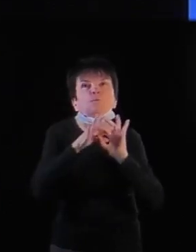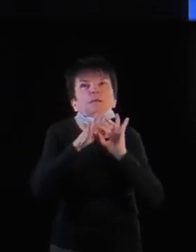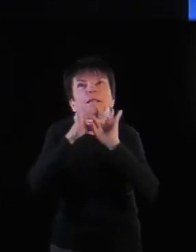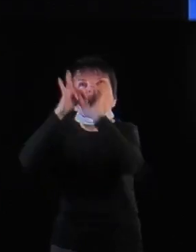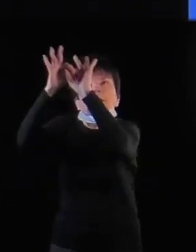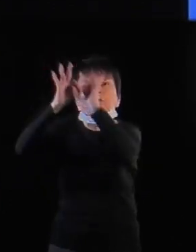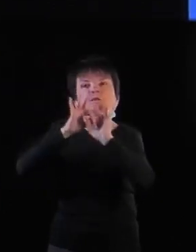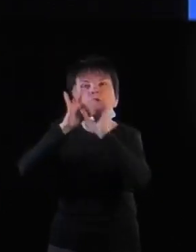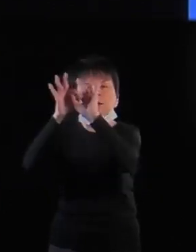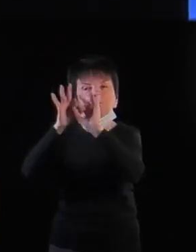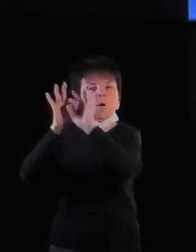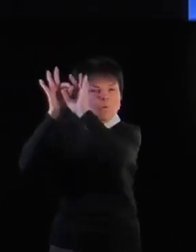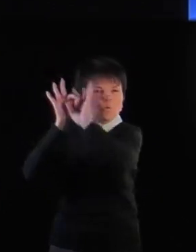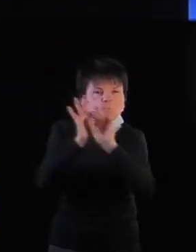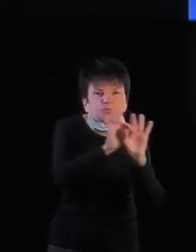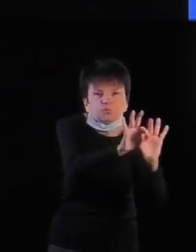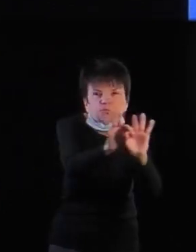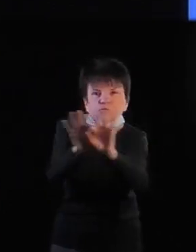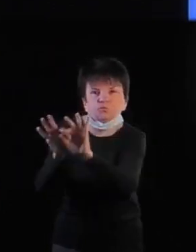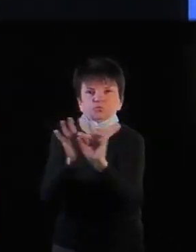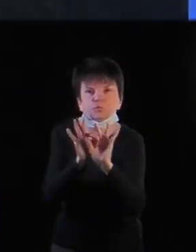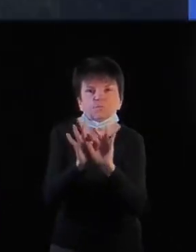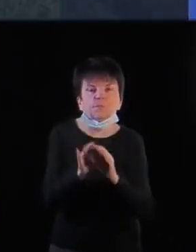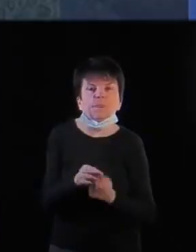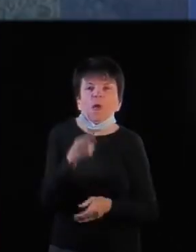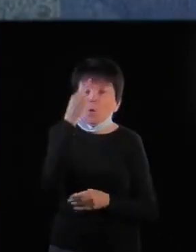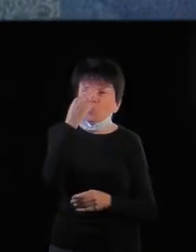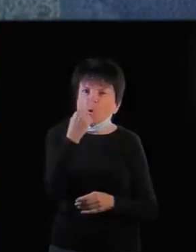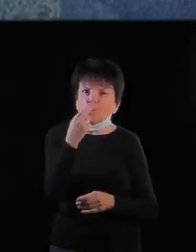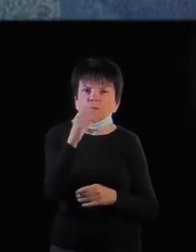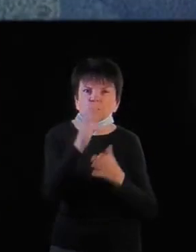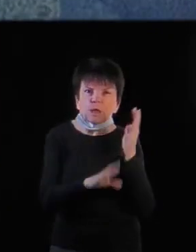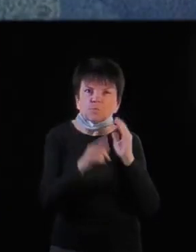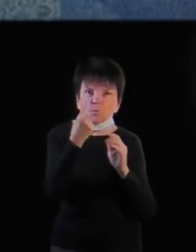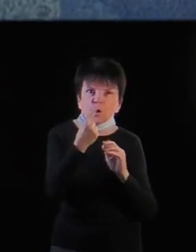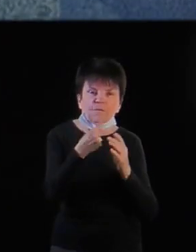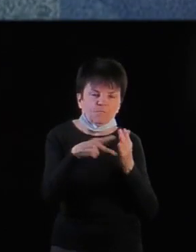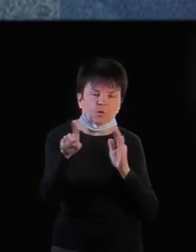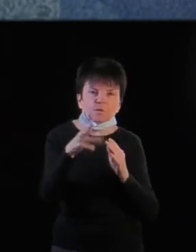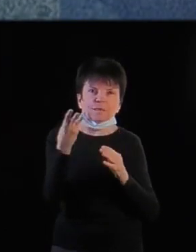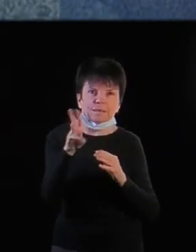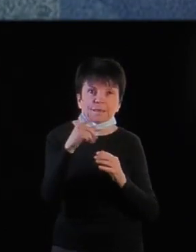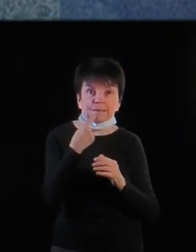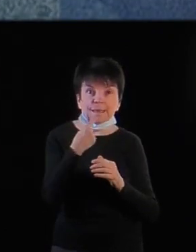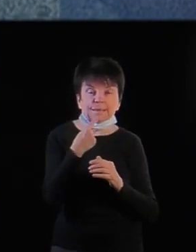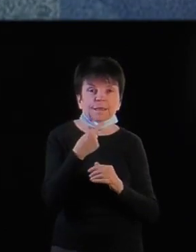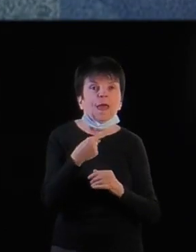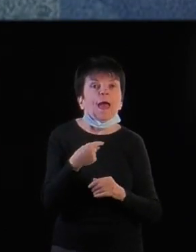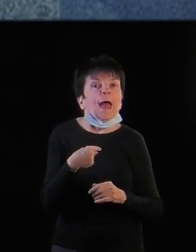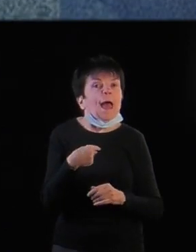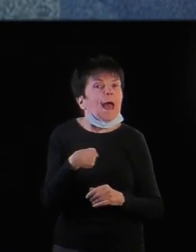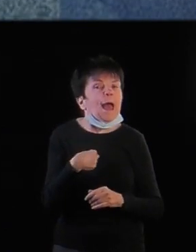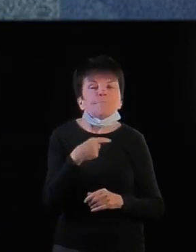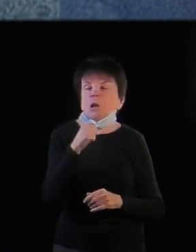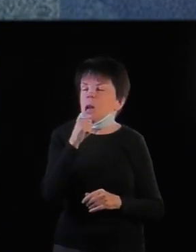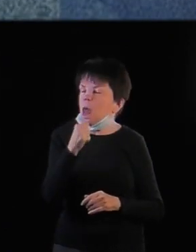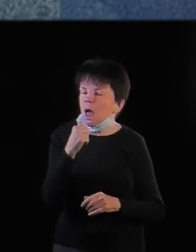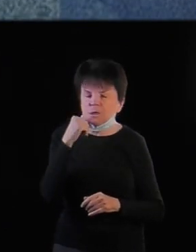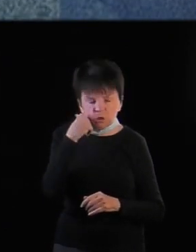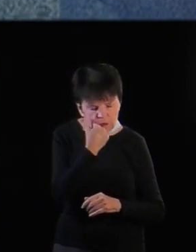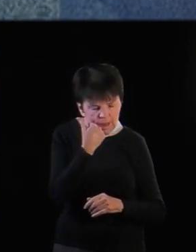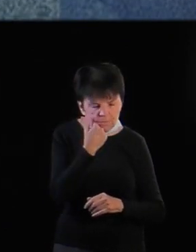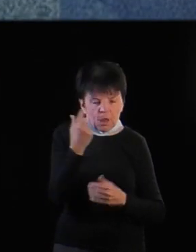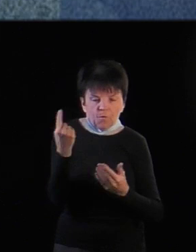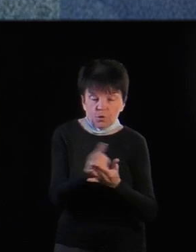Jesus well, the better off we will be. Romans chapter 1 verse 16 says, "For I am not ashamed of